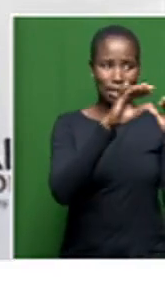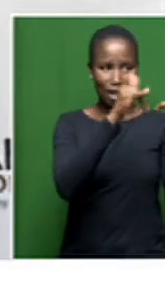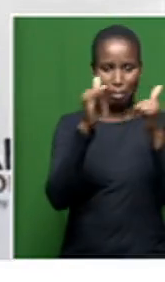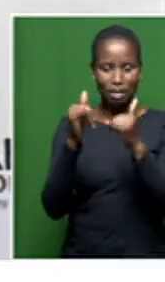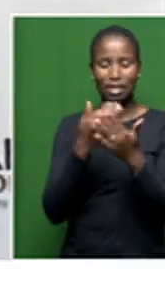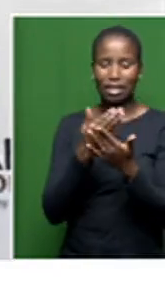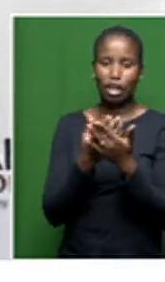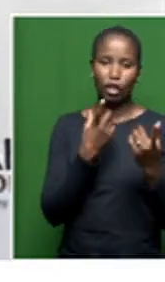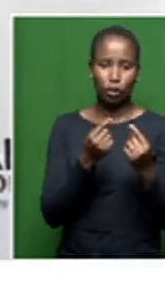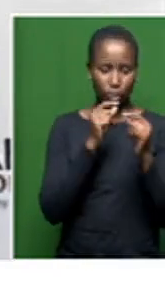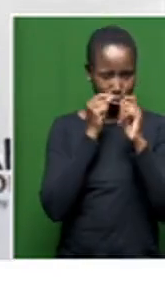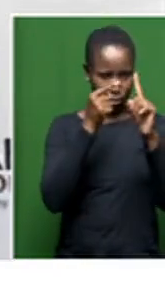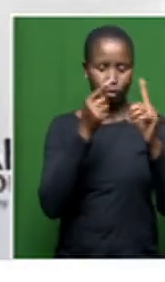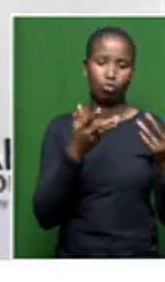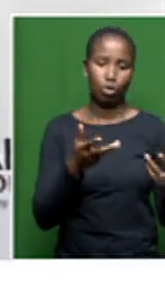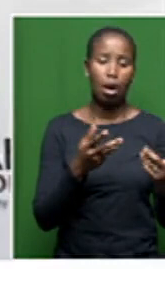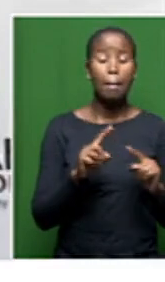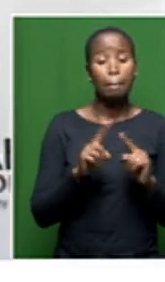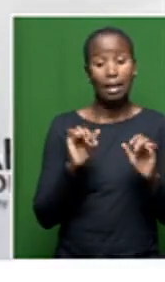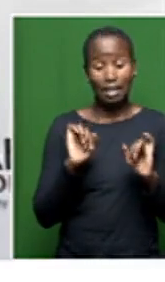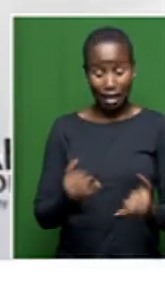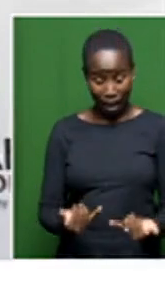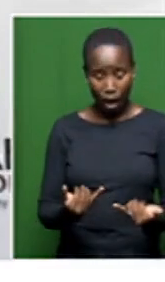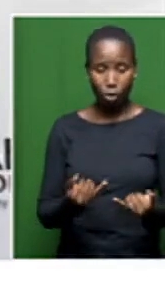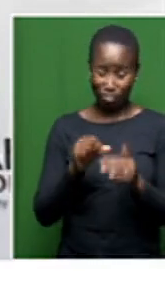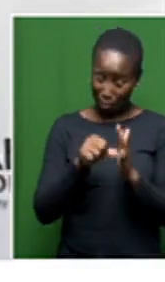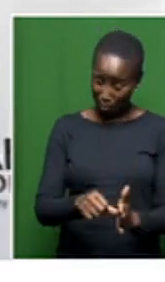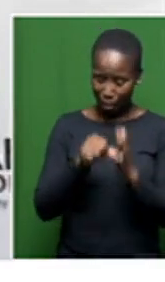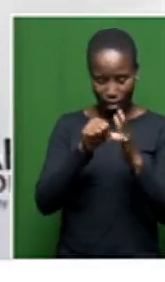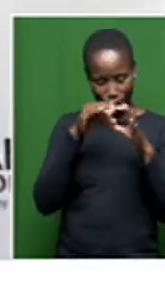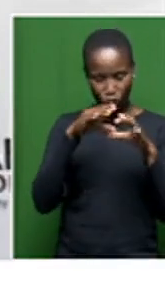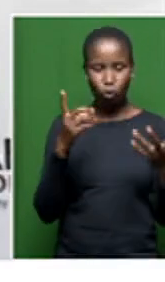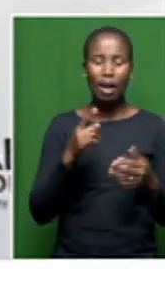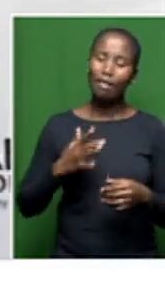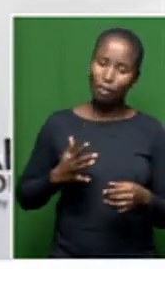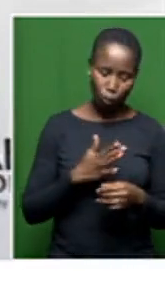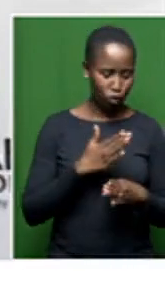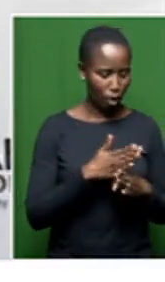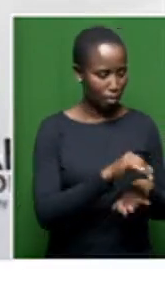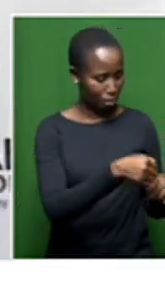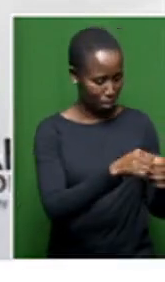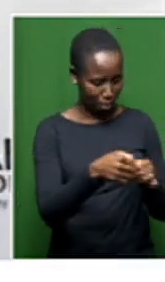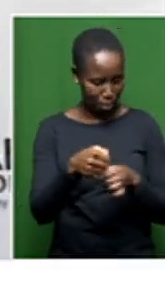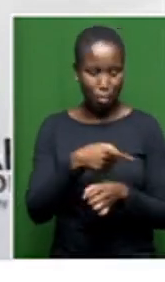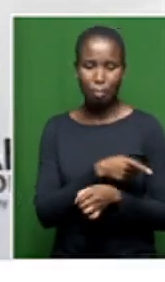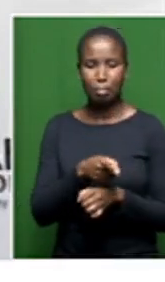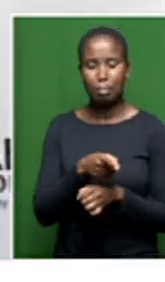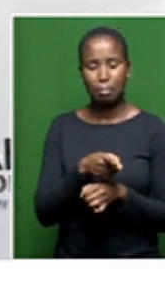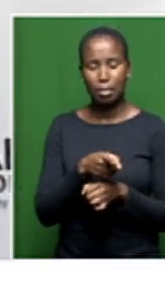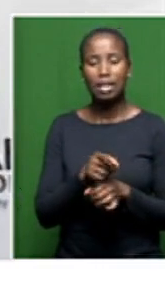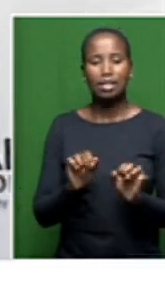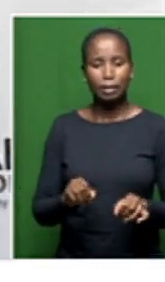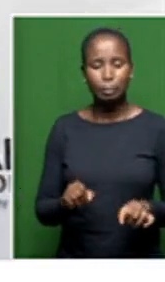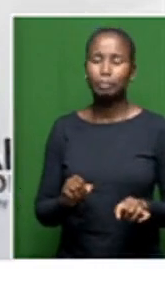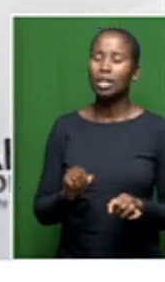I think the important thing is really around the job creation that we see. Yeah. We've seen a great spread of those investments, even though we know